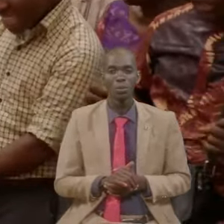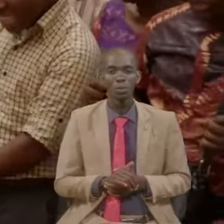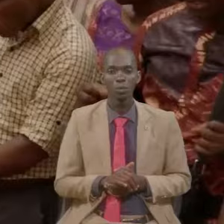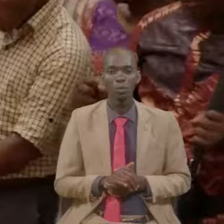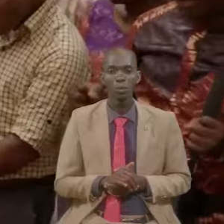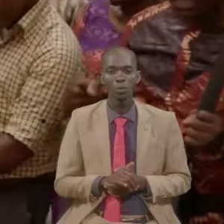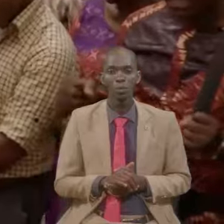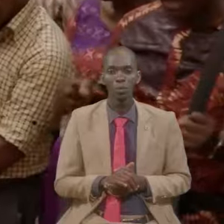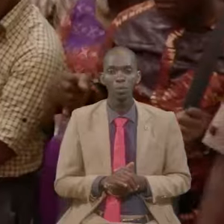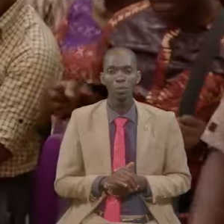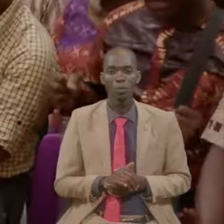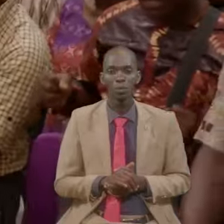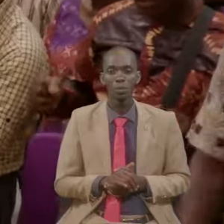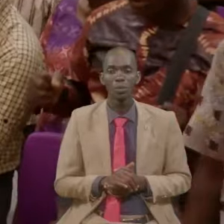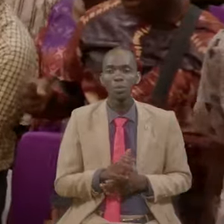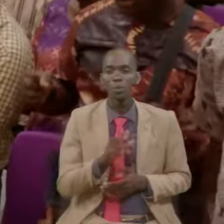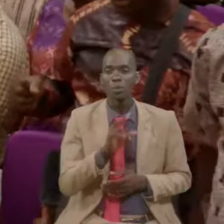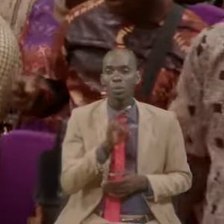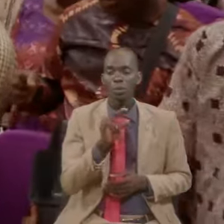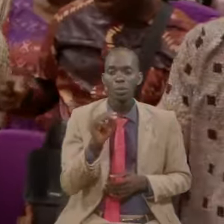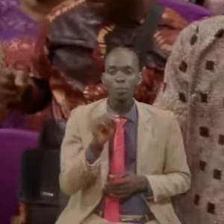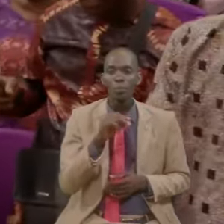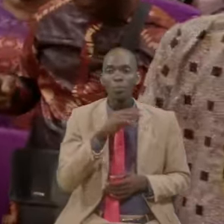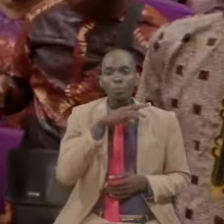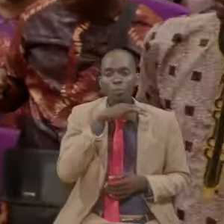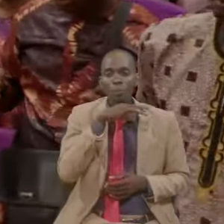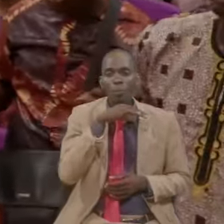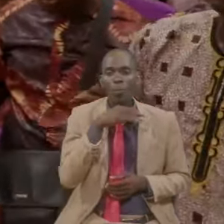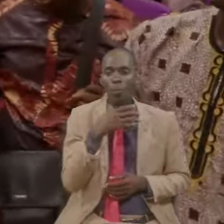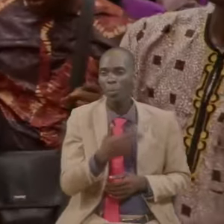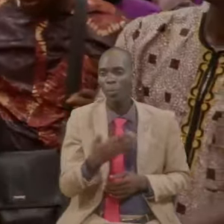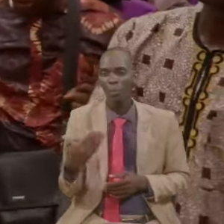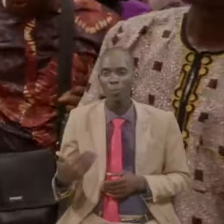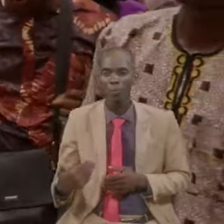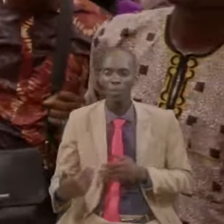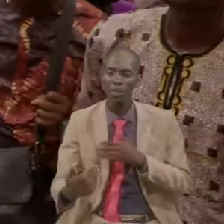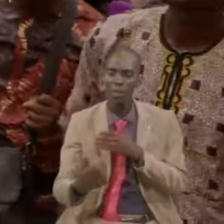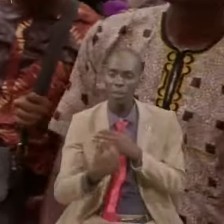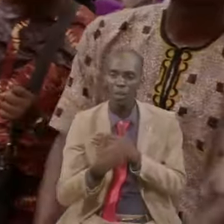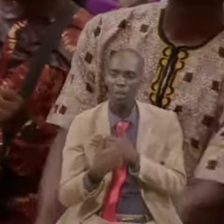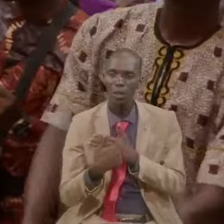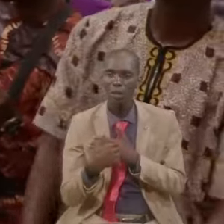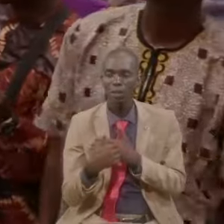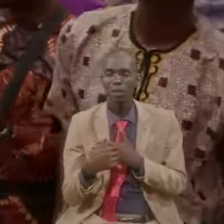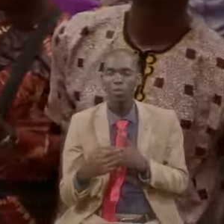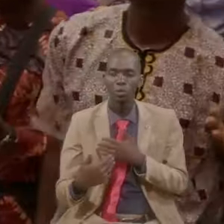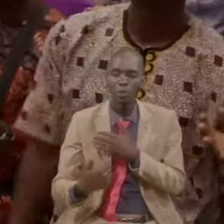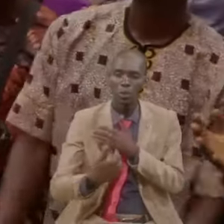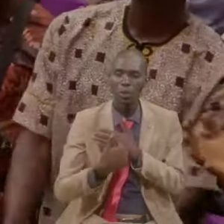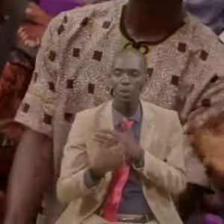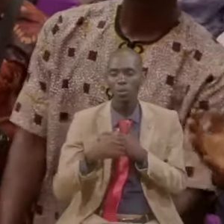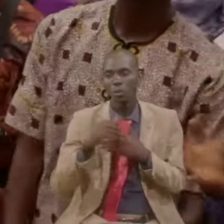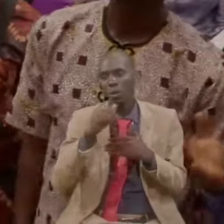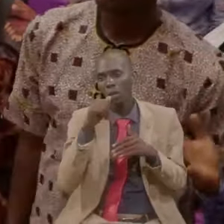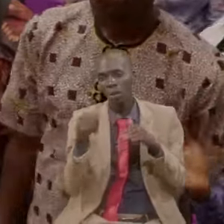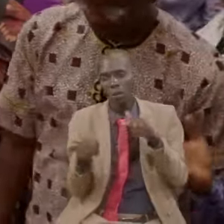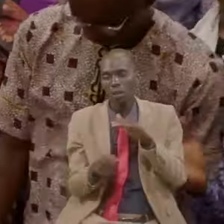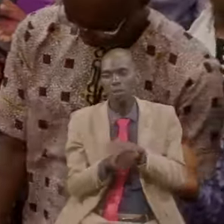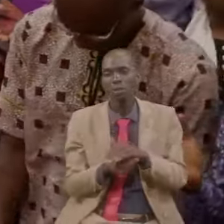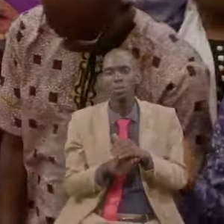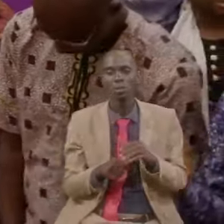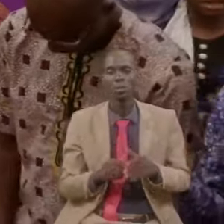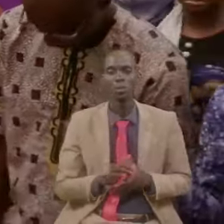No dirty thing behind the curtain, behind the door.